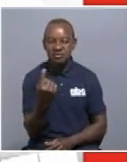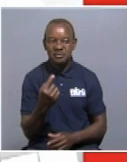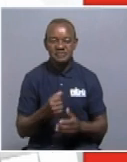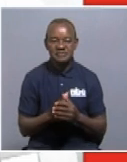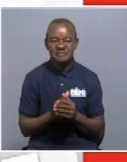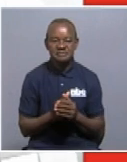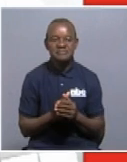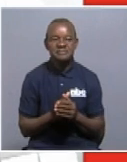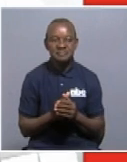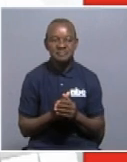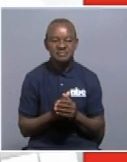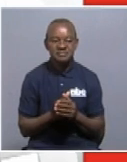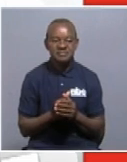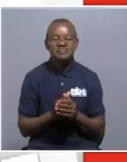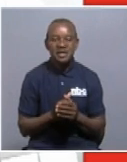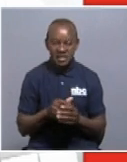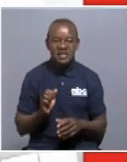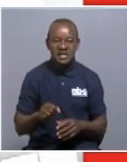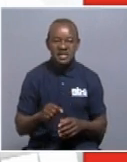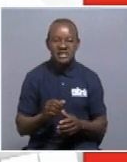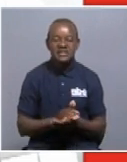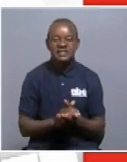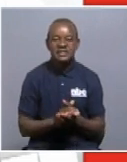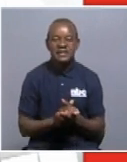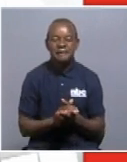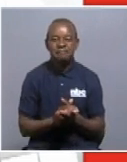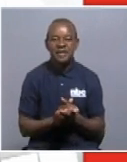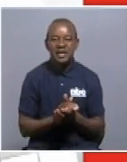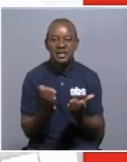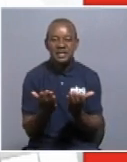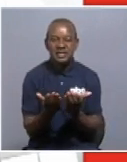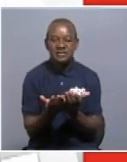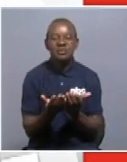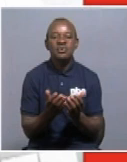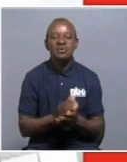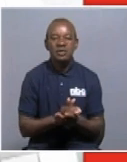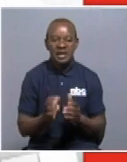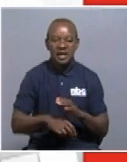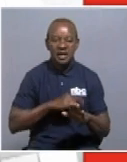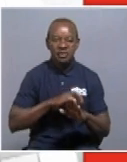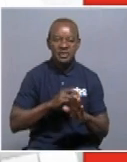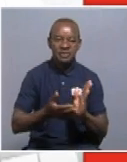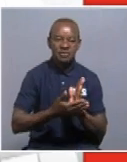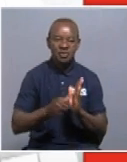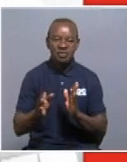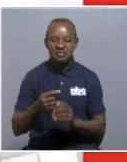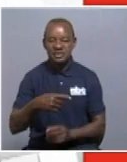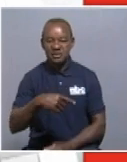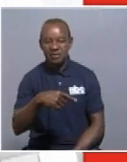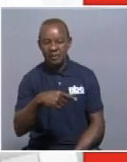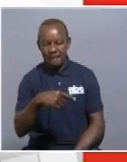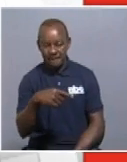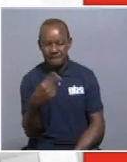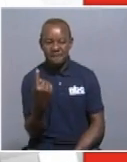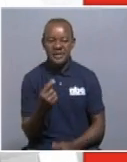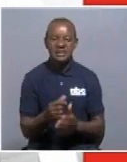intention of commencing with classes on Monday. However, to that effect, as a ministry, we have sought legal